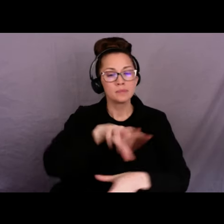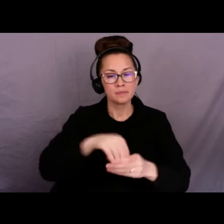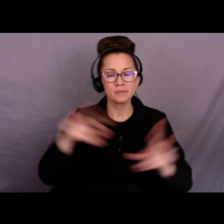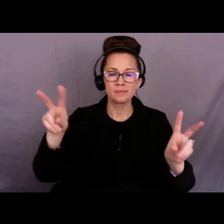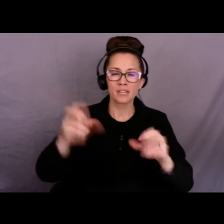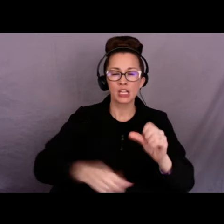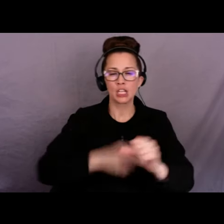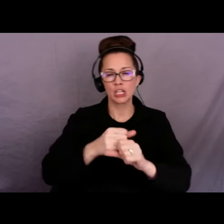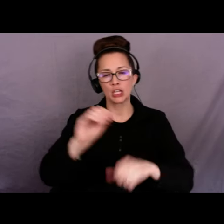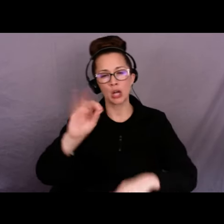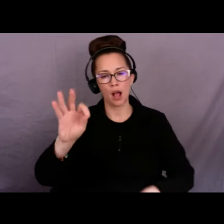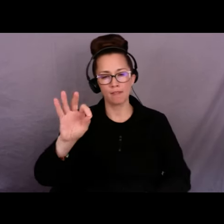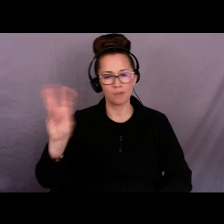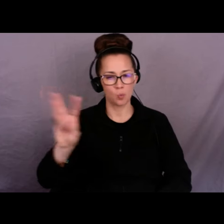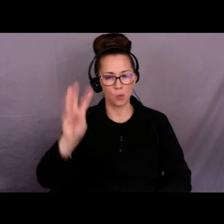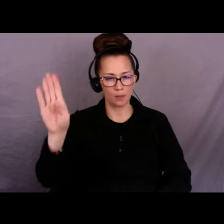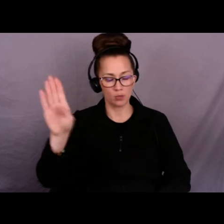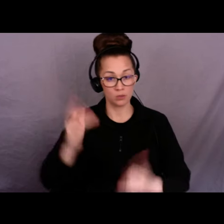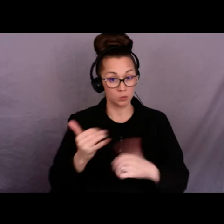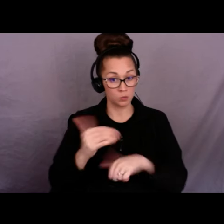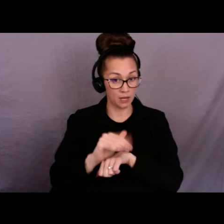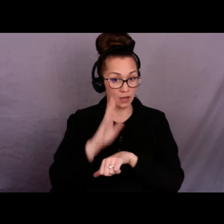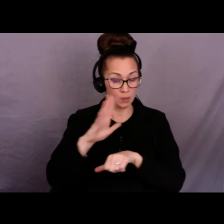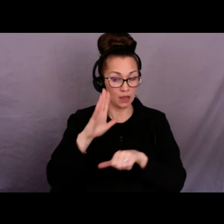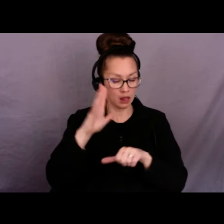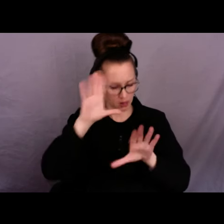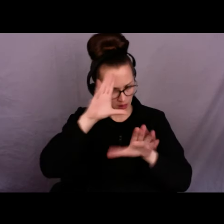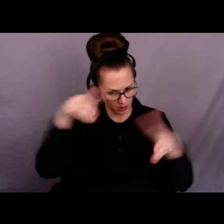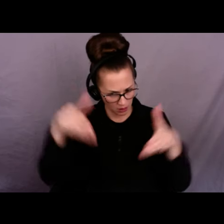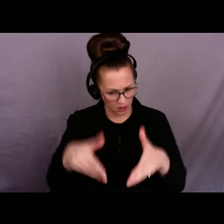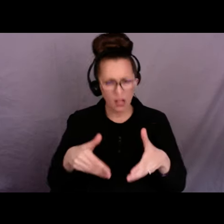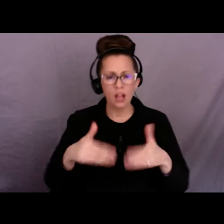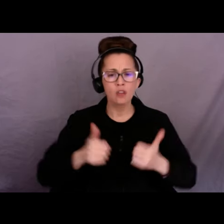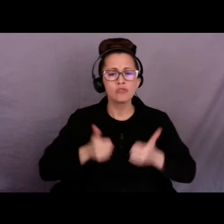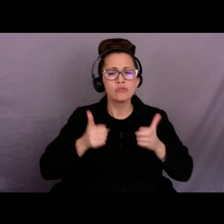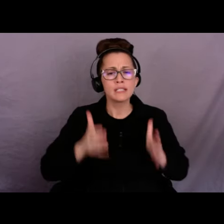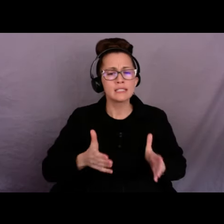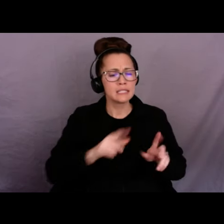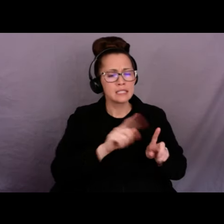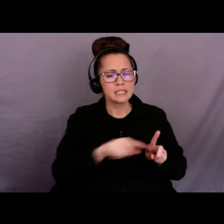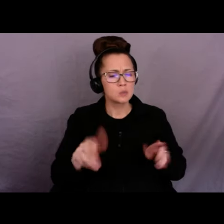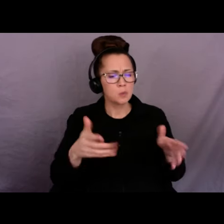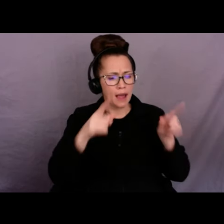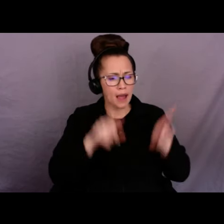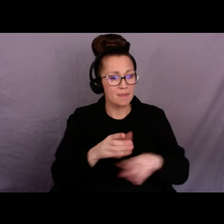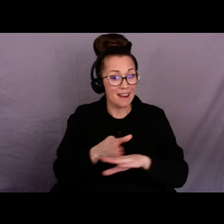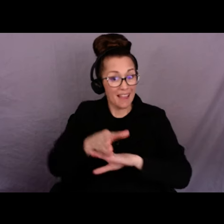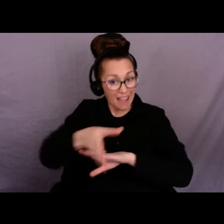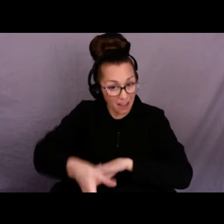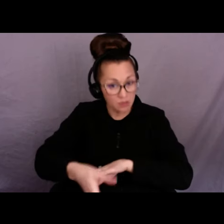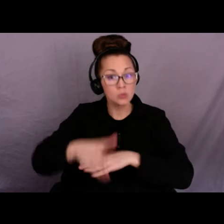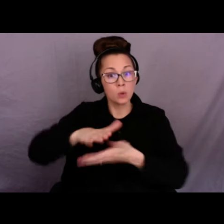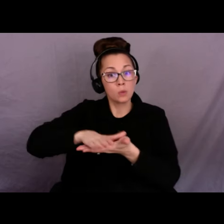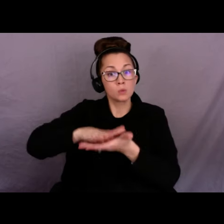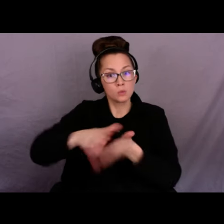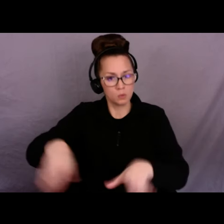programming. Tonight, we will focus on what happened to residents after Willowbrook State School closed and hear from those who oversaw